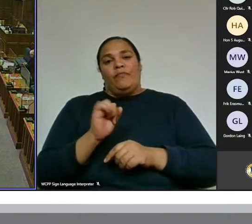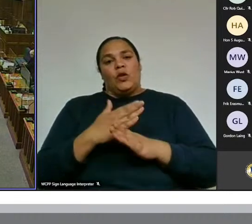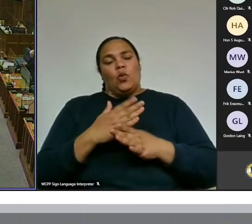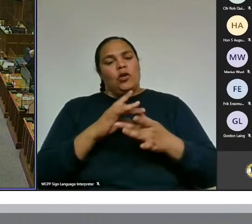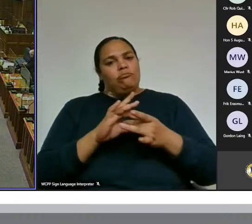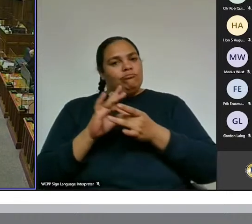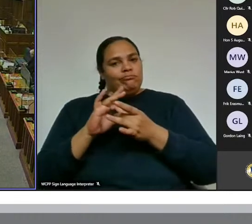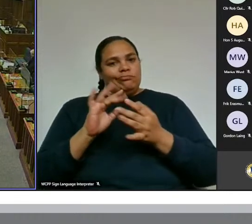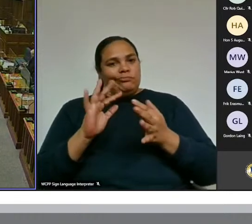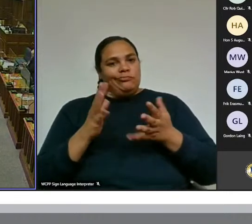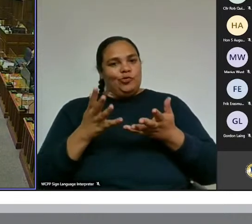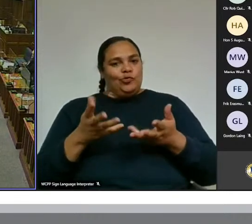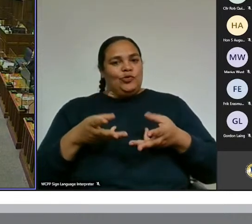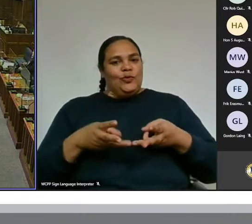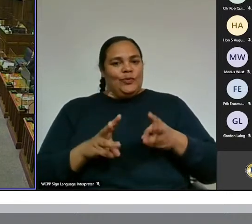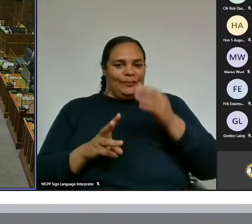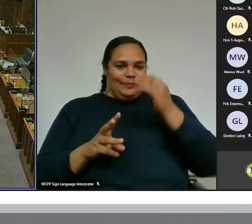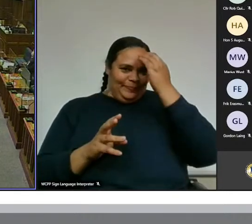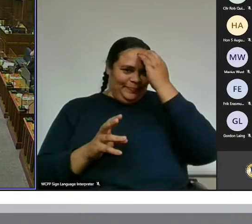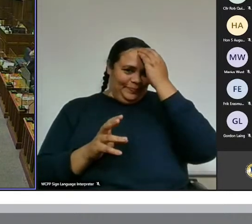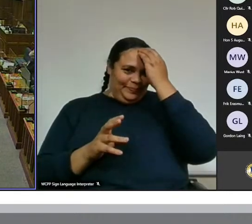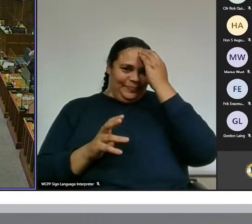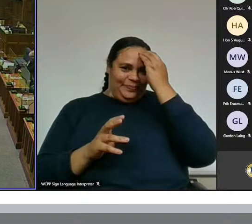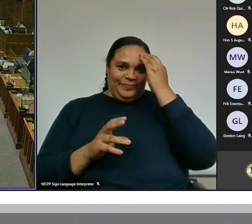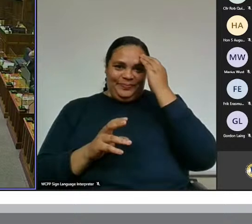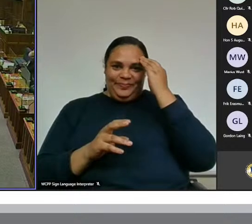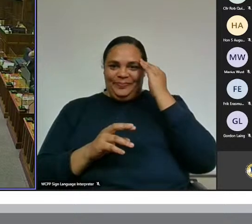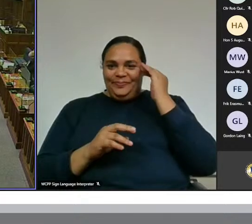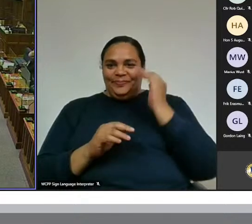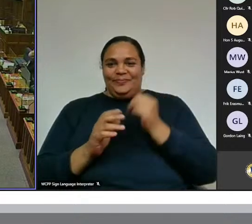cooperation in that regard is highly